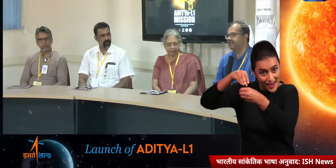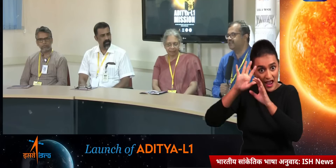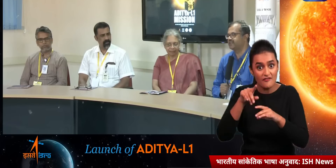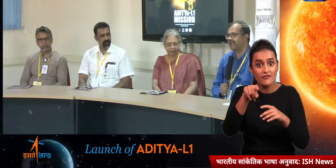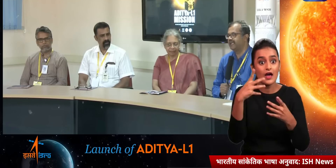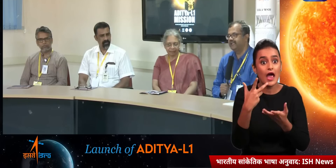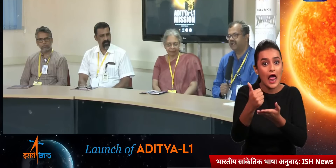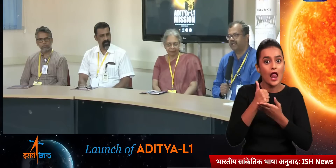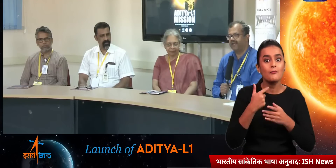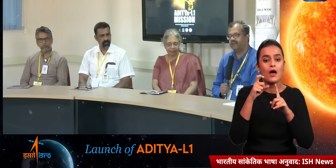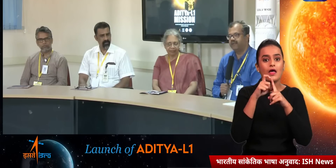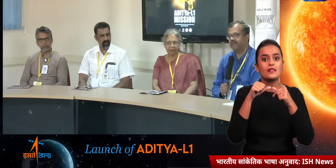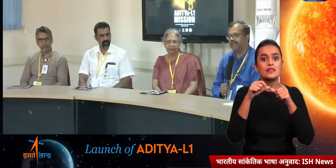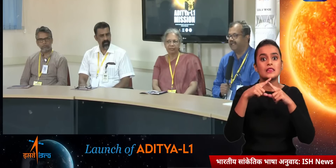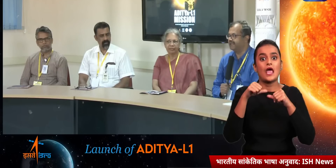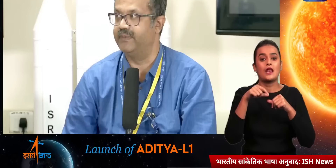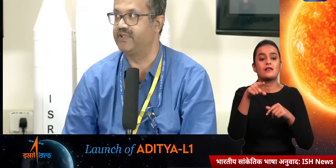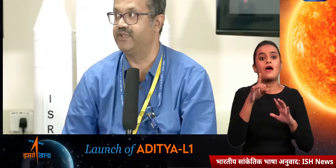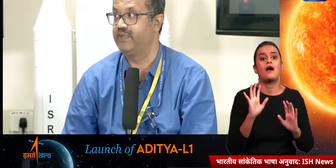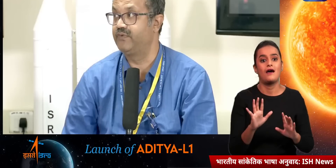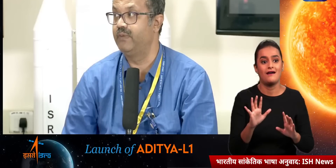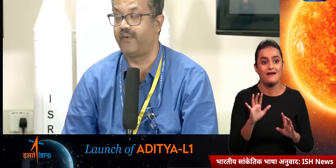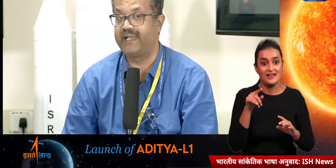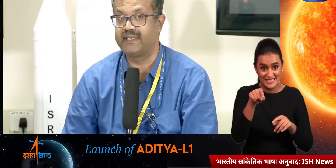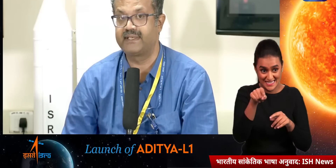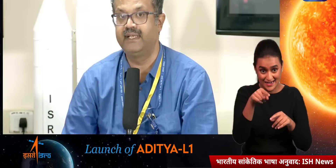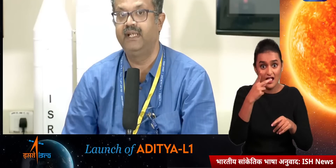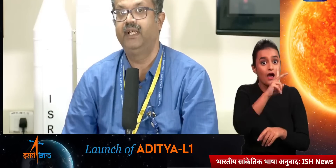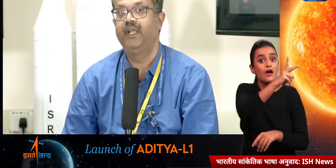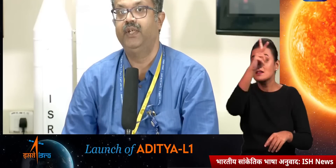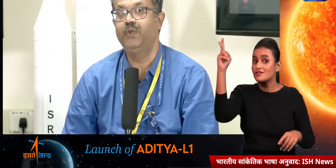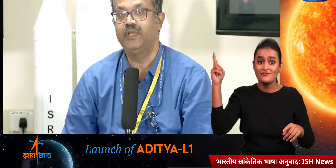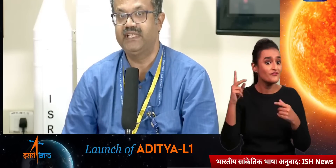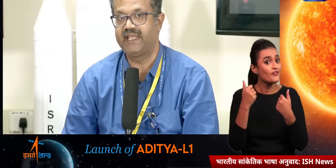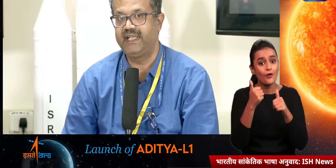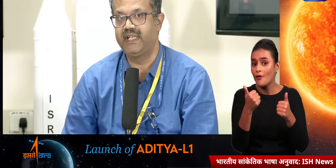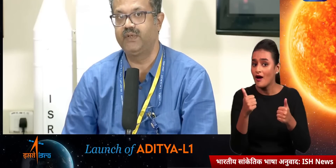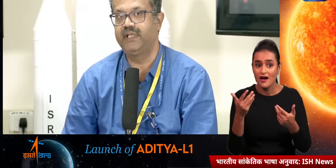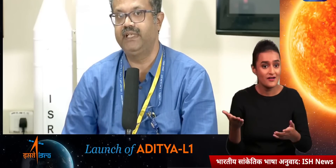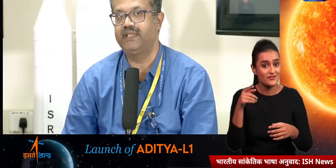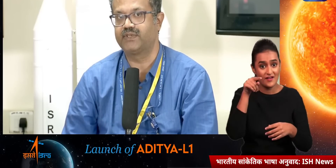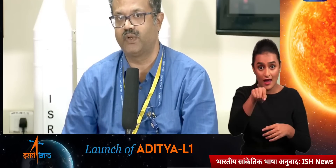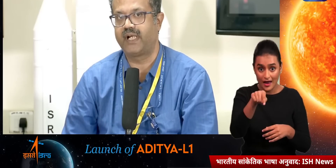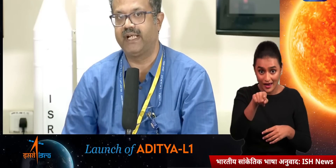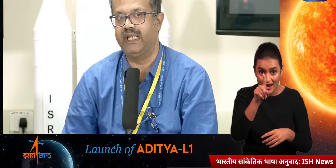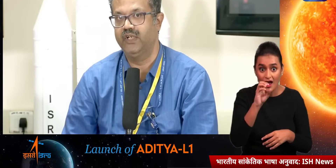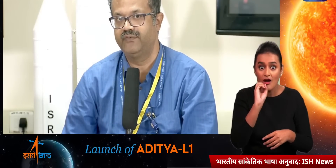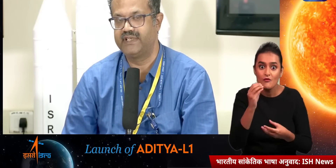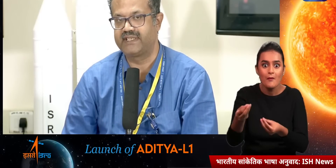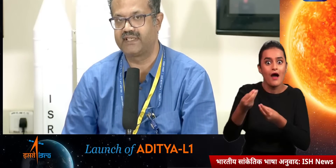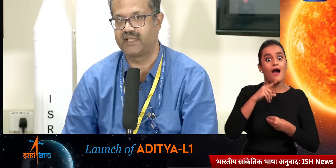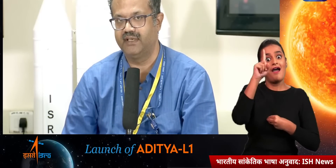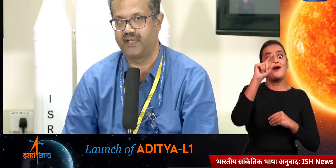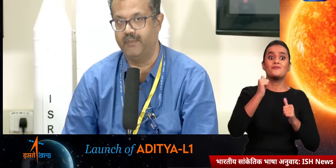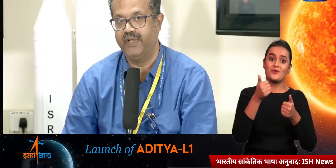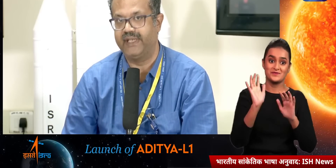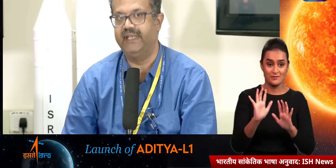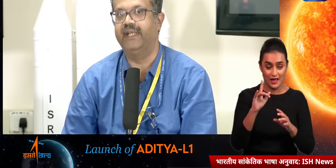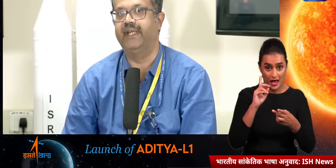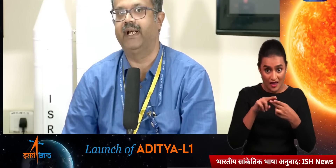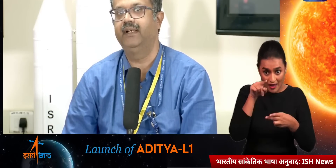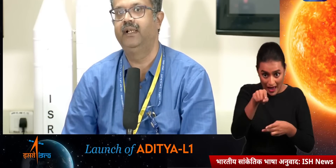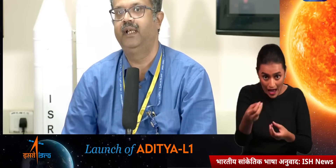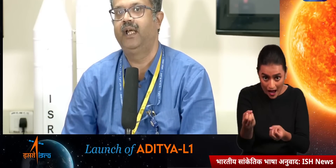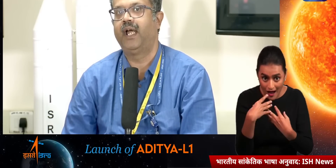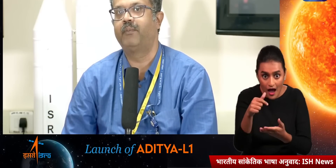data which is currently not available from any other missions, which will provide us new insight into the solar and heliophysics community